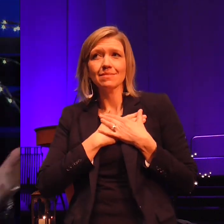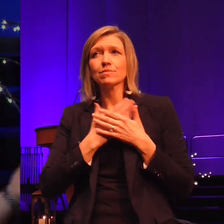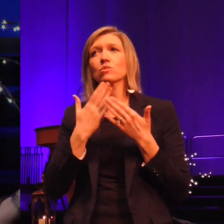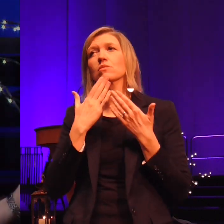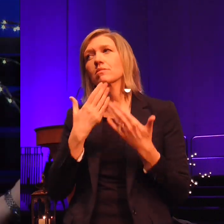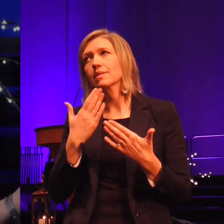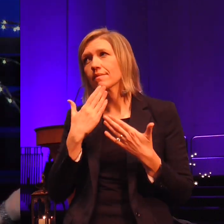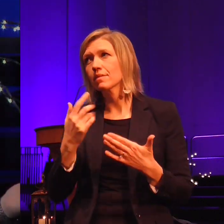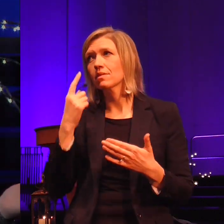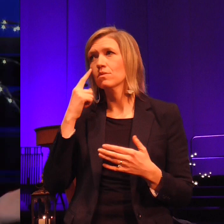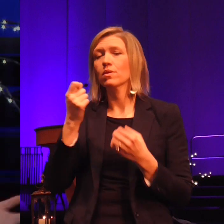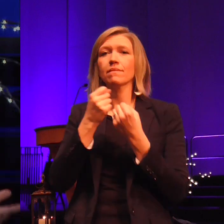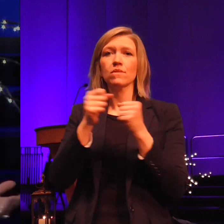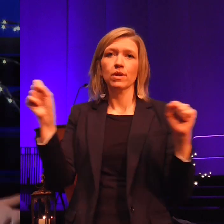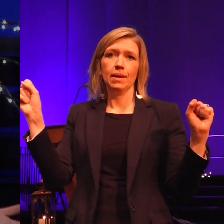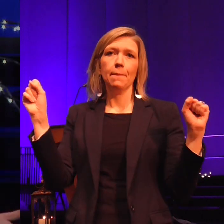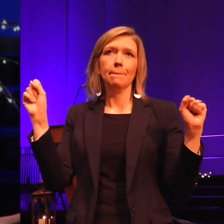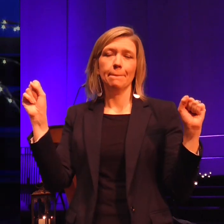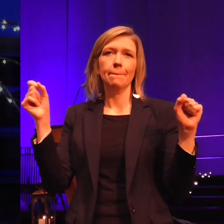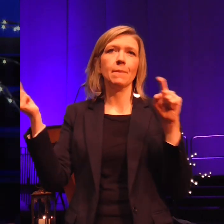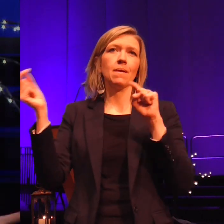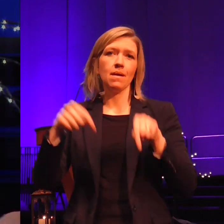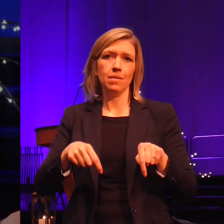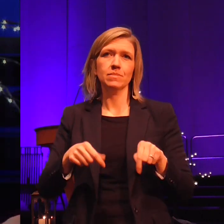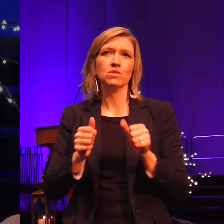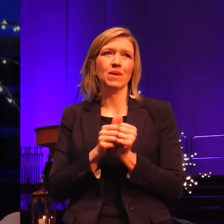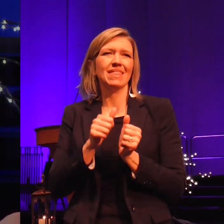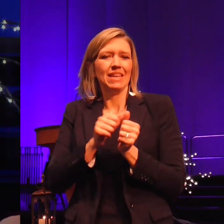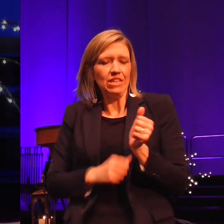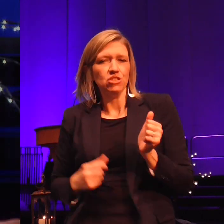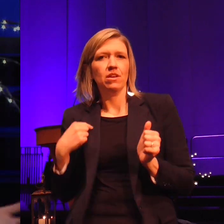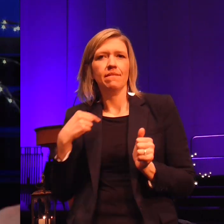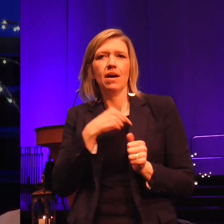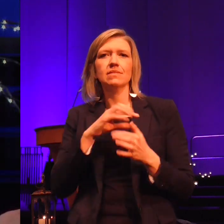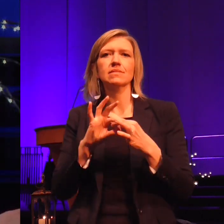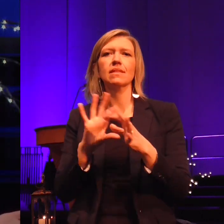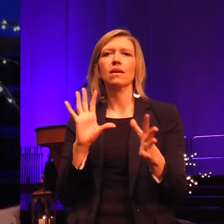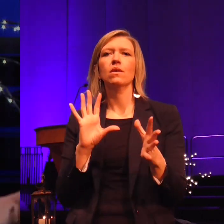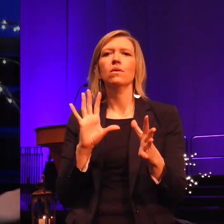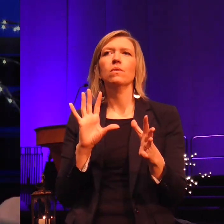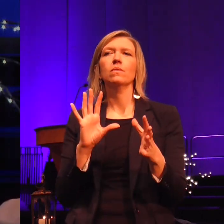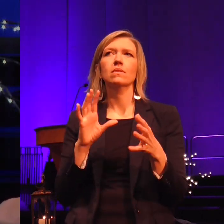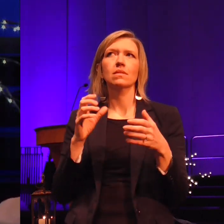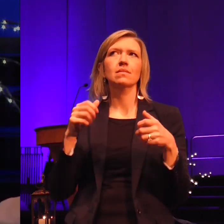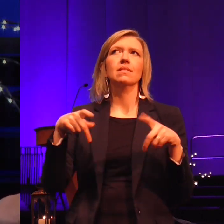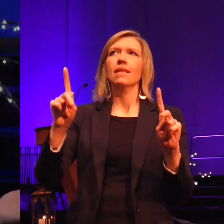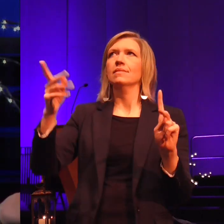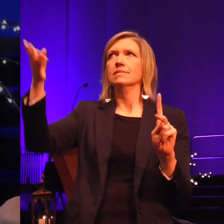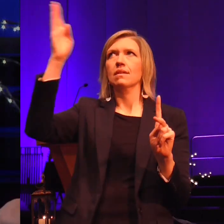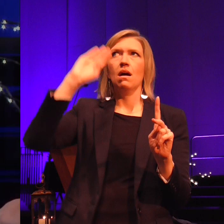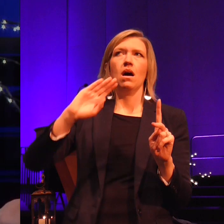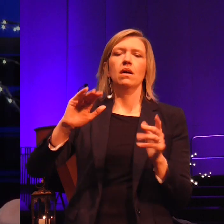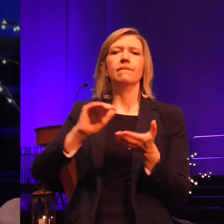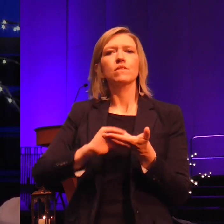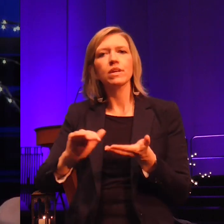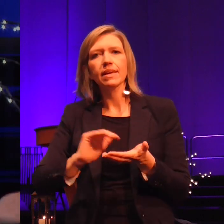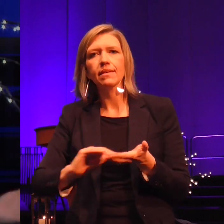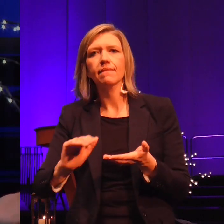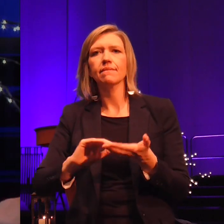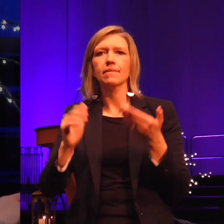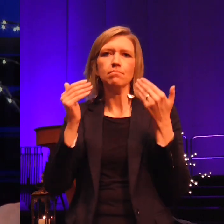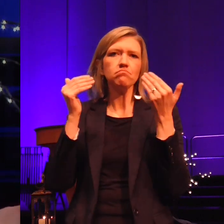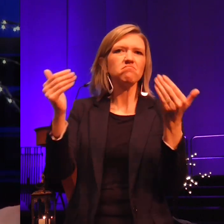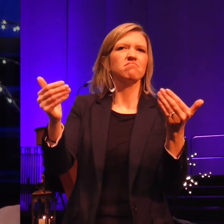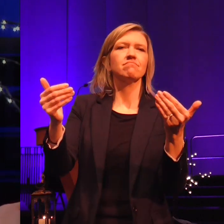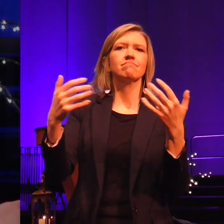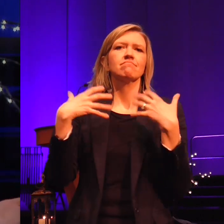the freedom that comes as each one of us lets go, lets God, forgives, moves on,